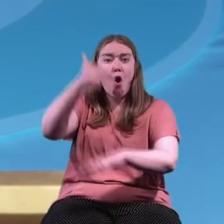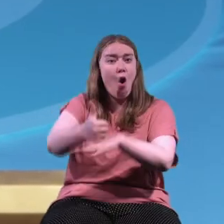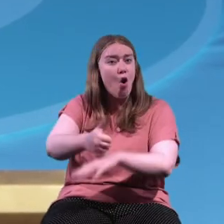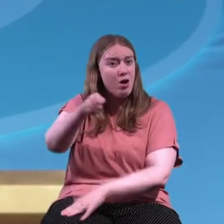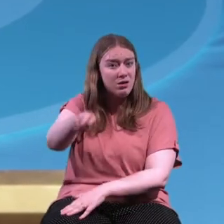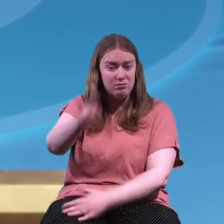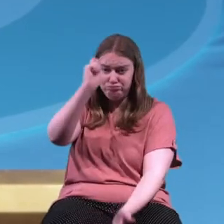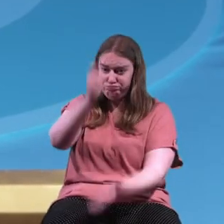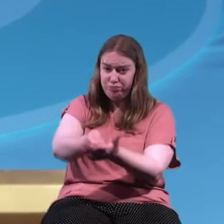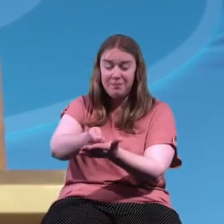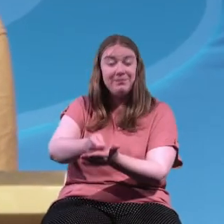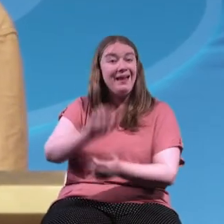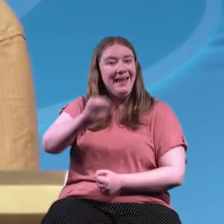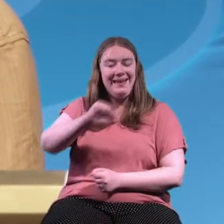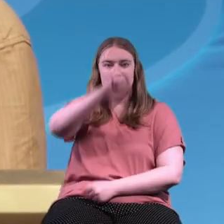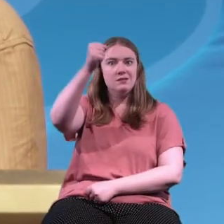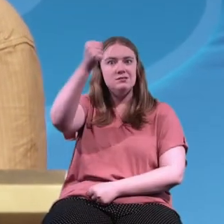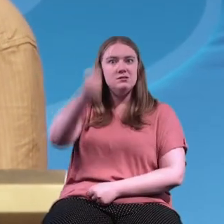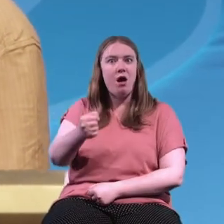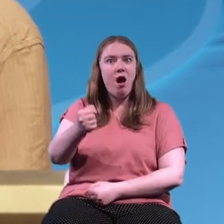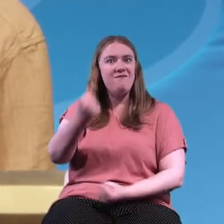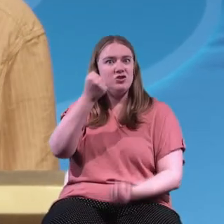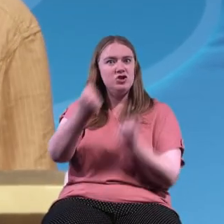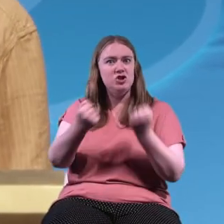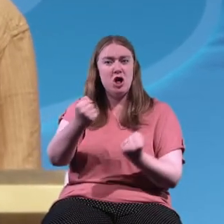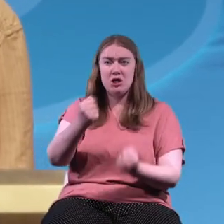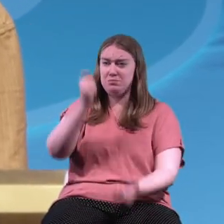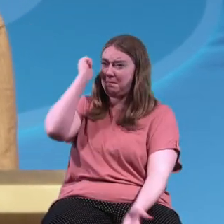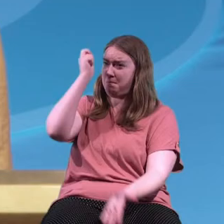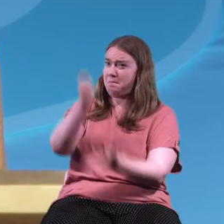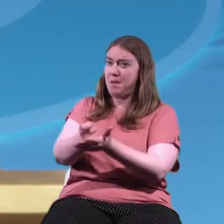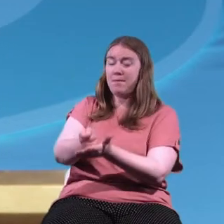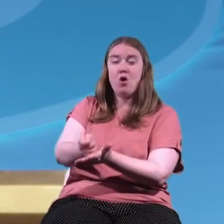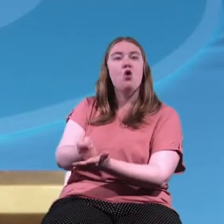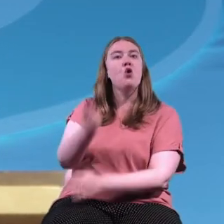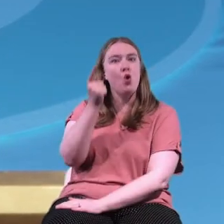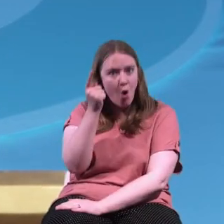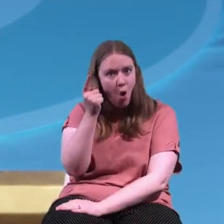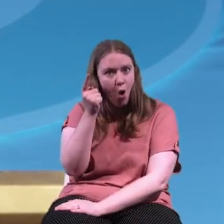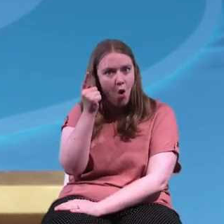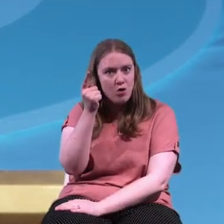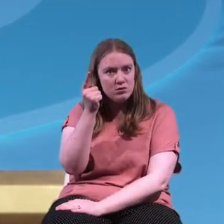The staff of judgment falls on God.